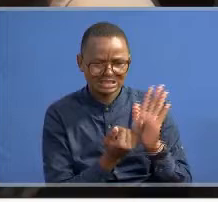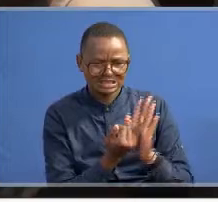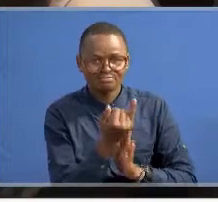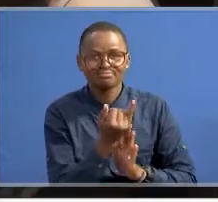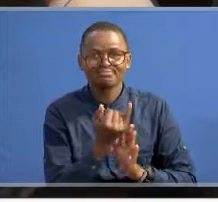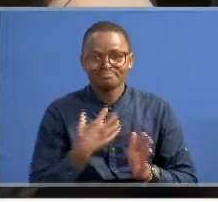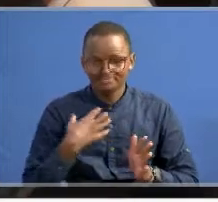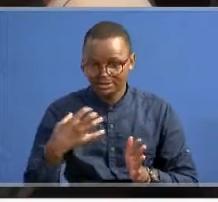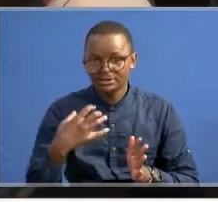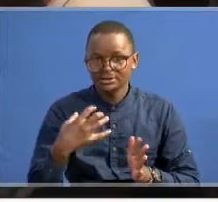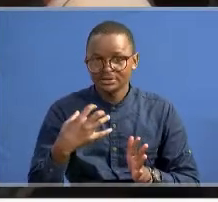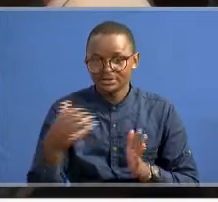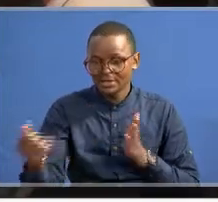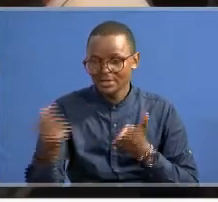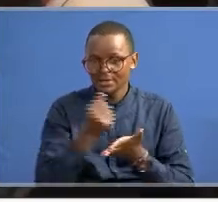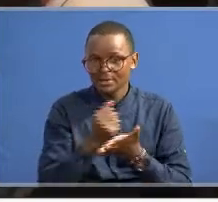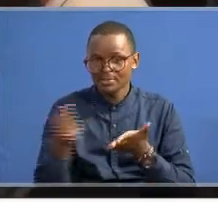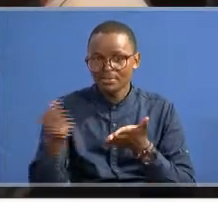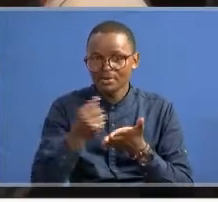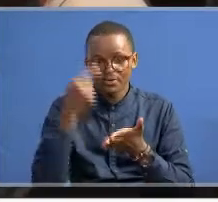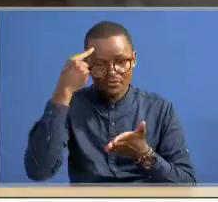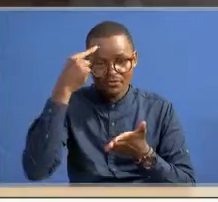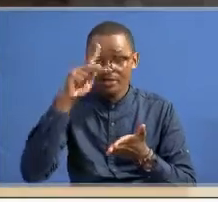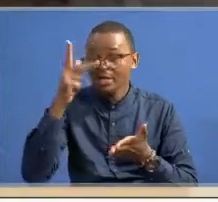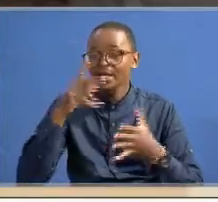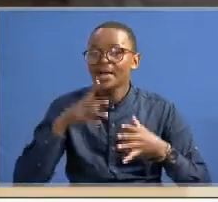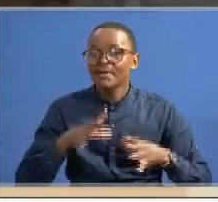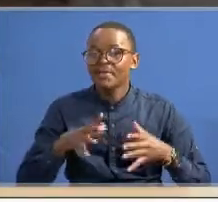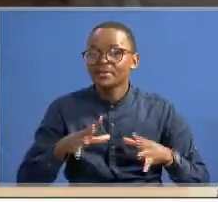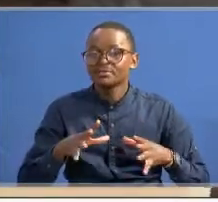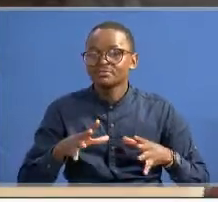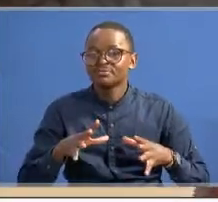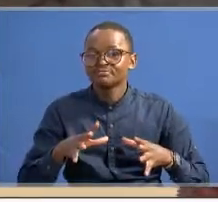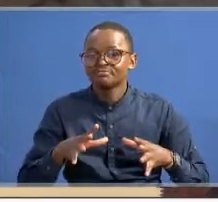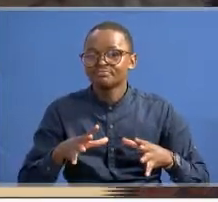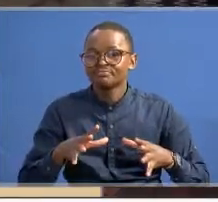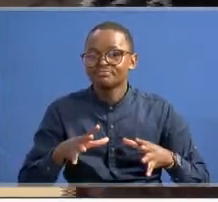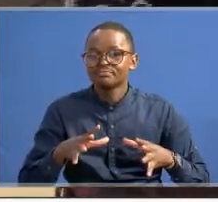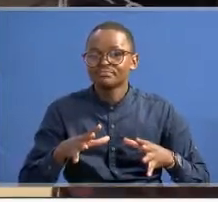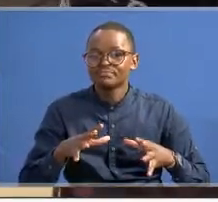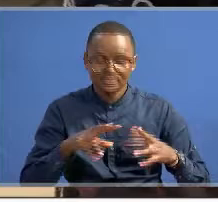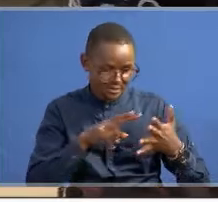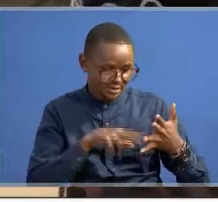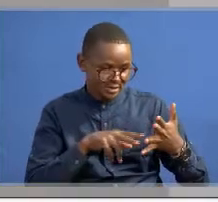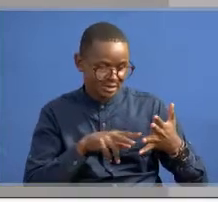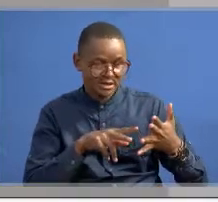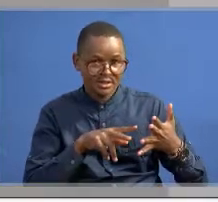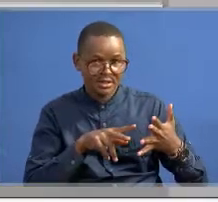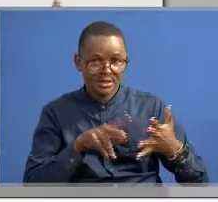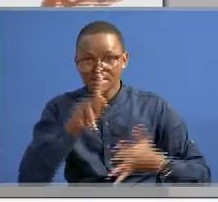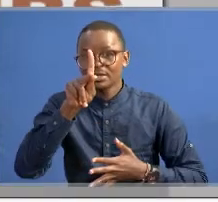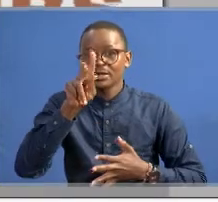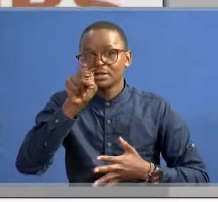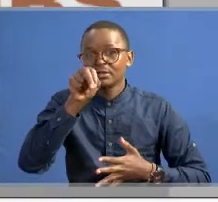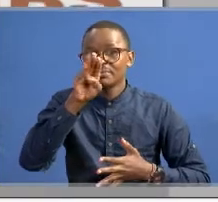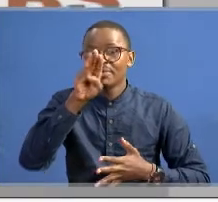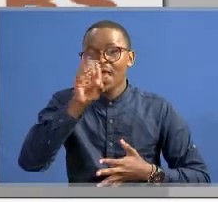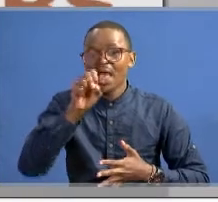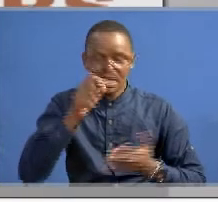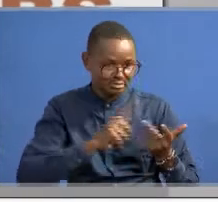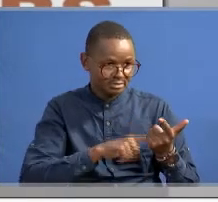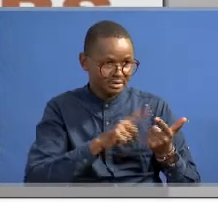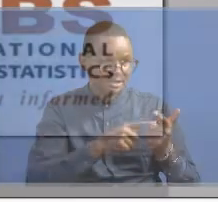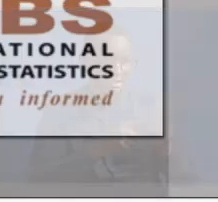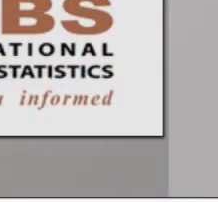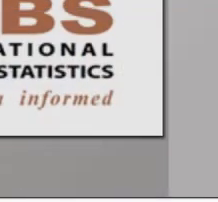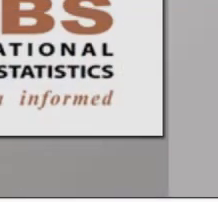wealth and employment opportunities for the Kenyan population. A study conducted by the Kenya National Bureau of Statistics